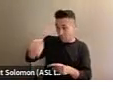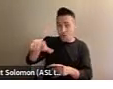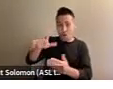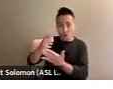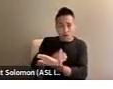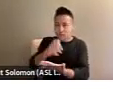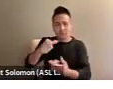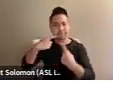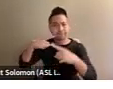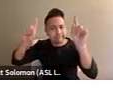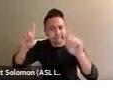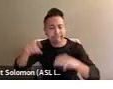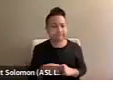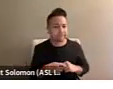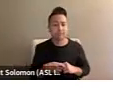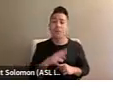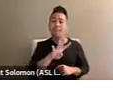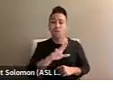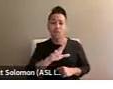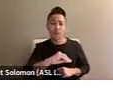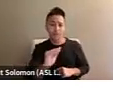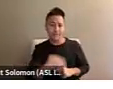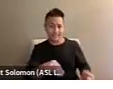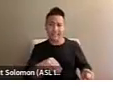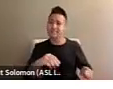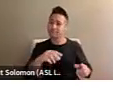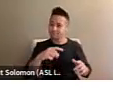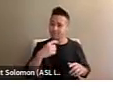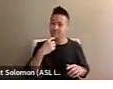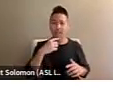43% of the respondents of that survey said they took fewer courses.